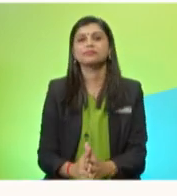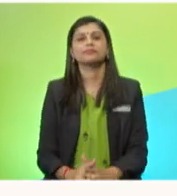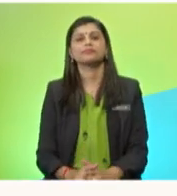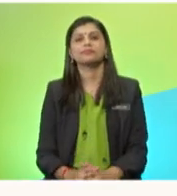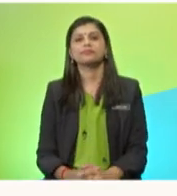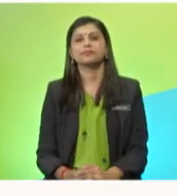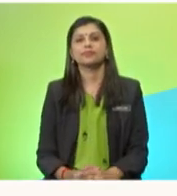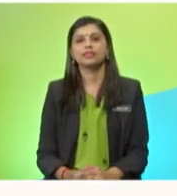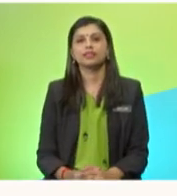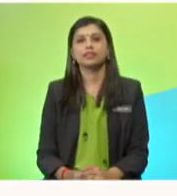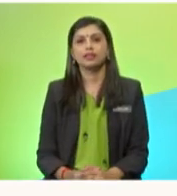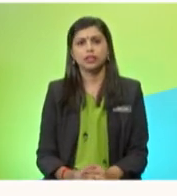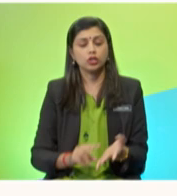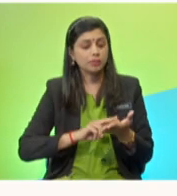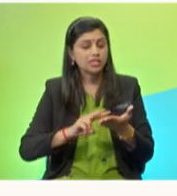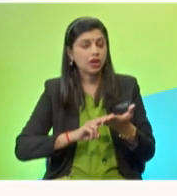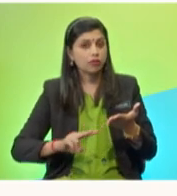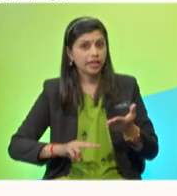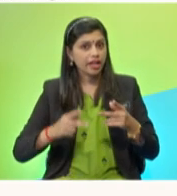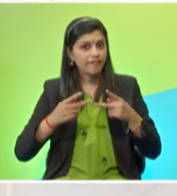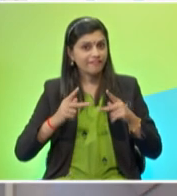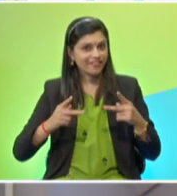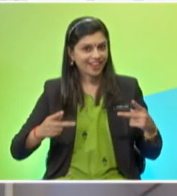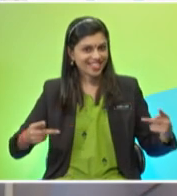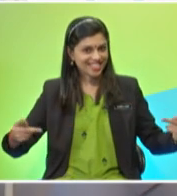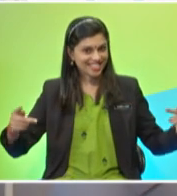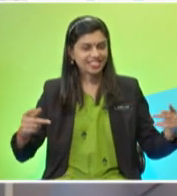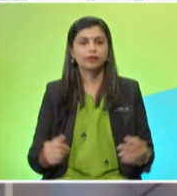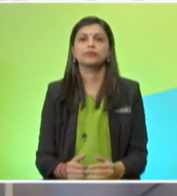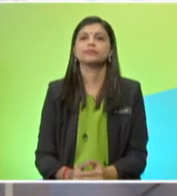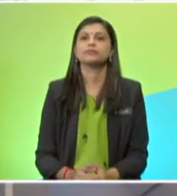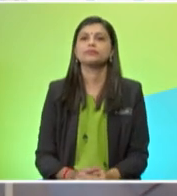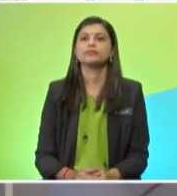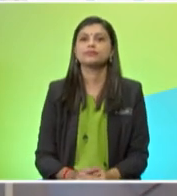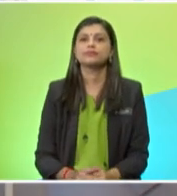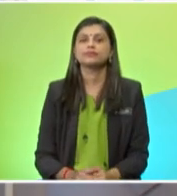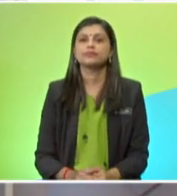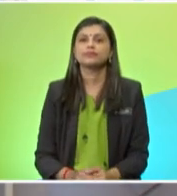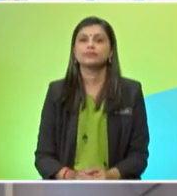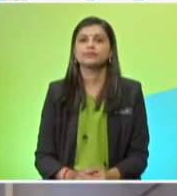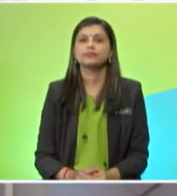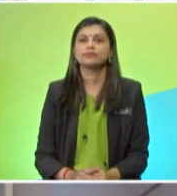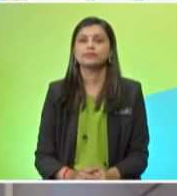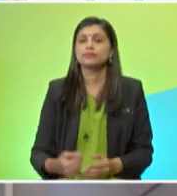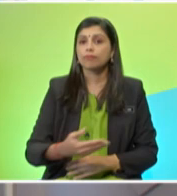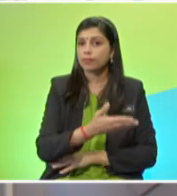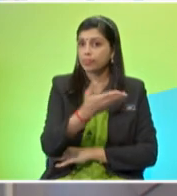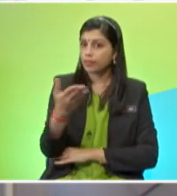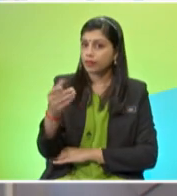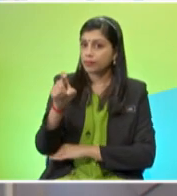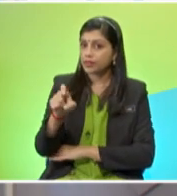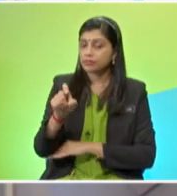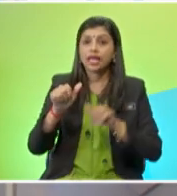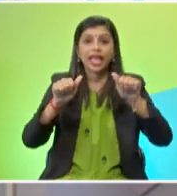BI 2.3.4, read simple phrases. Okay, and our learning objectives will be: people are able to respond to